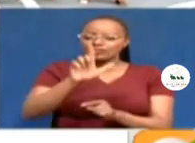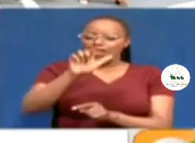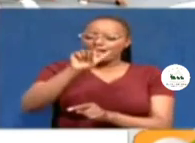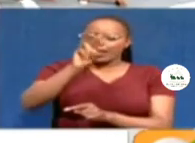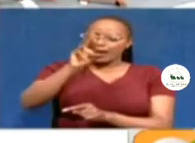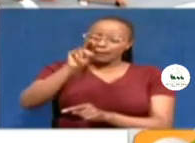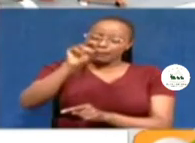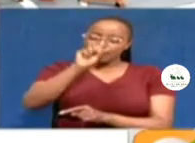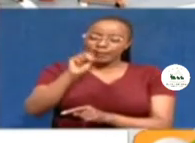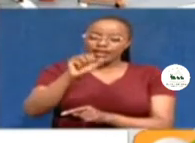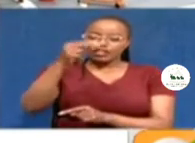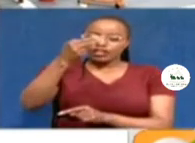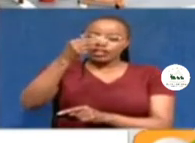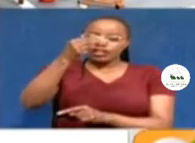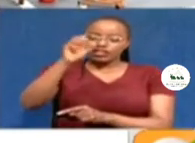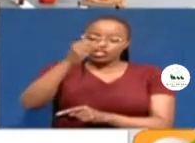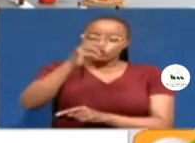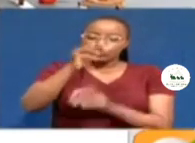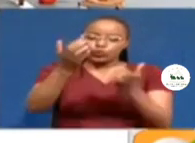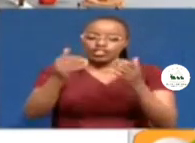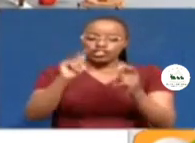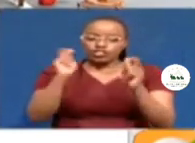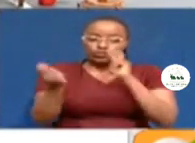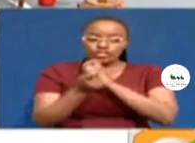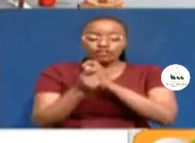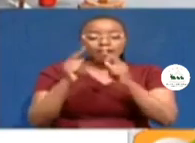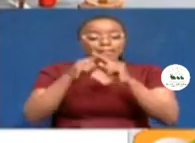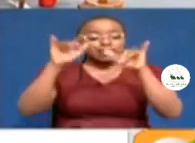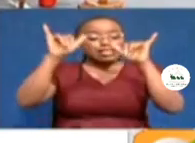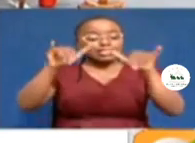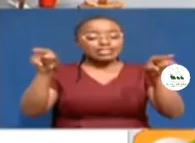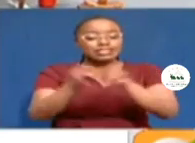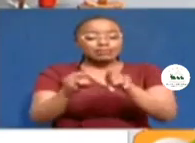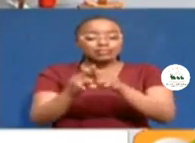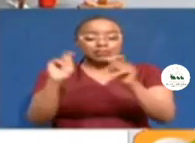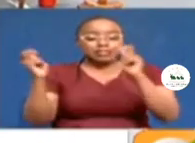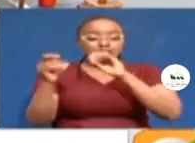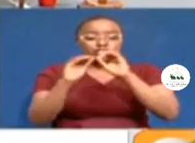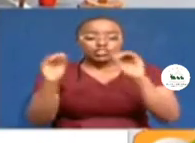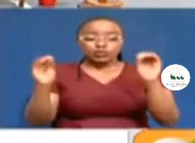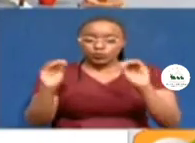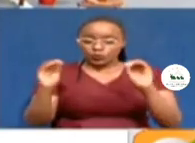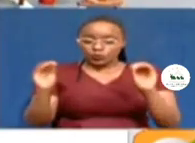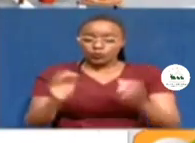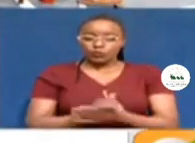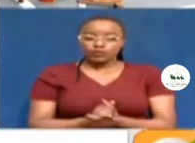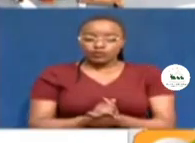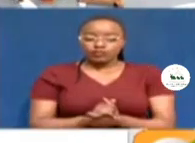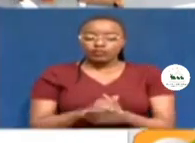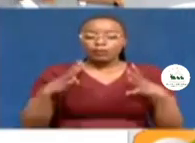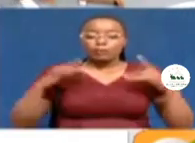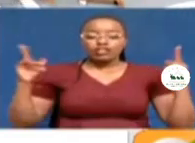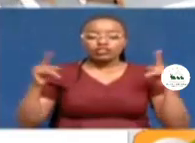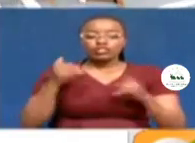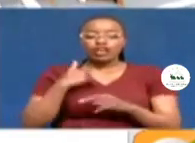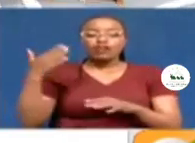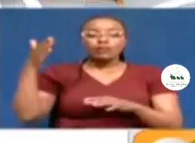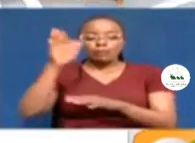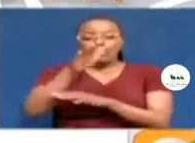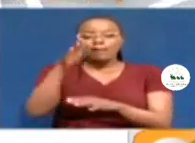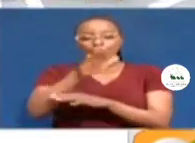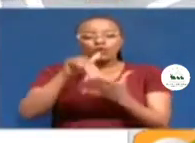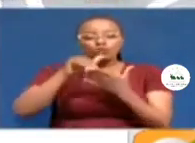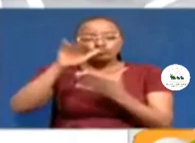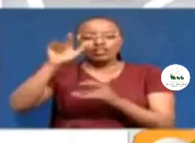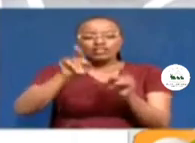la même chose. The more things change, the more they remain the same. My goodness, folks. Let's take a break. We'll come back.